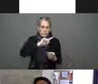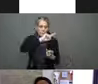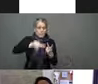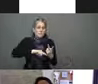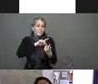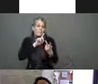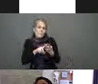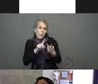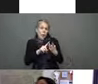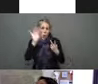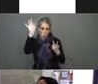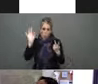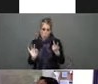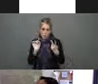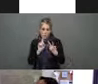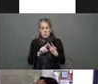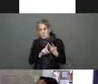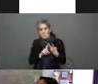thing is that, um,